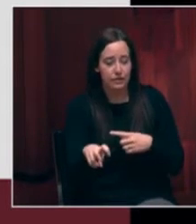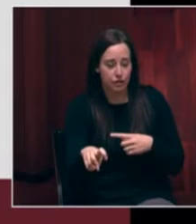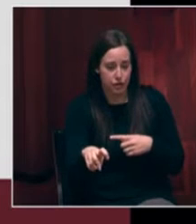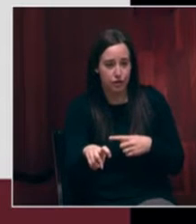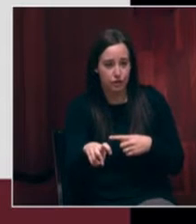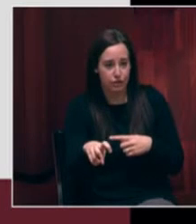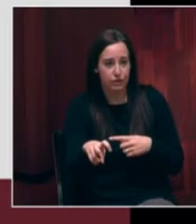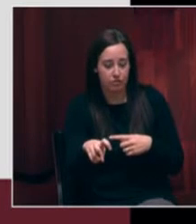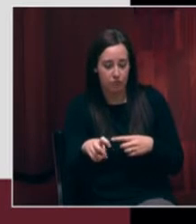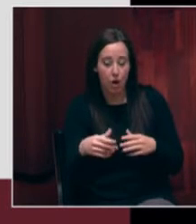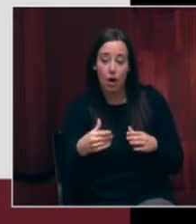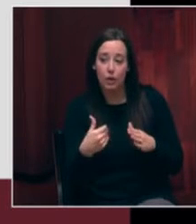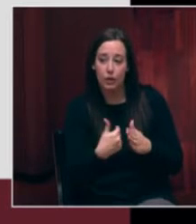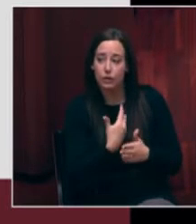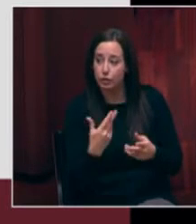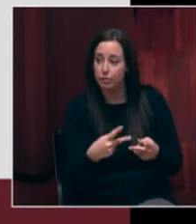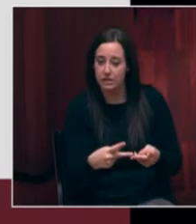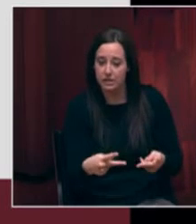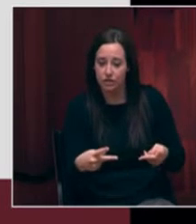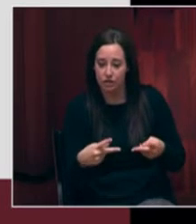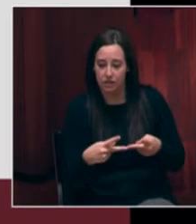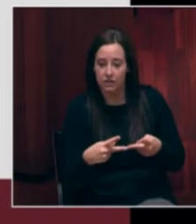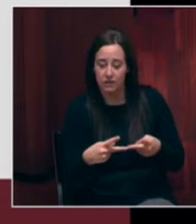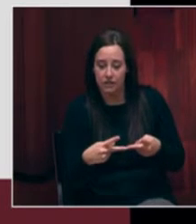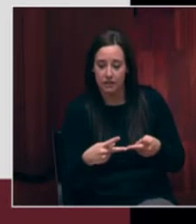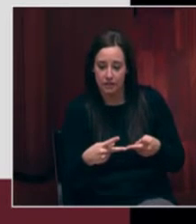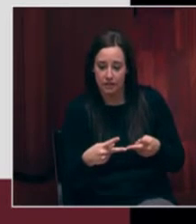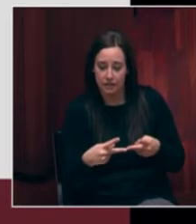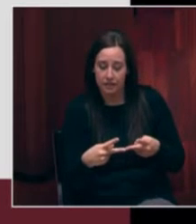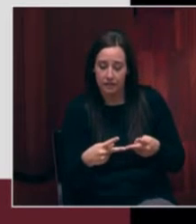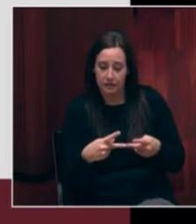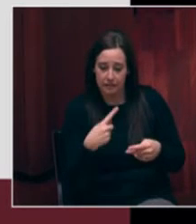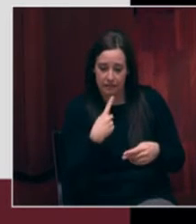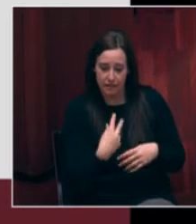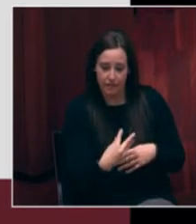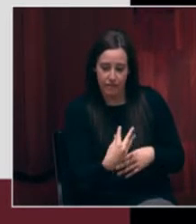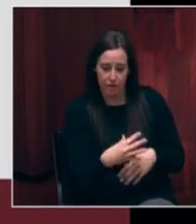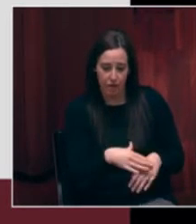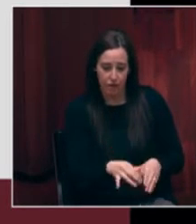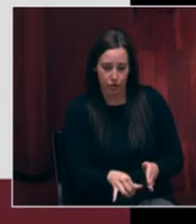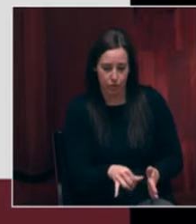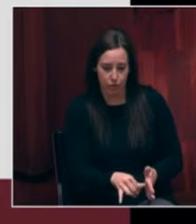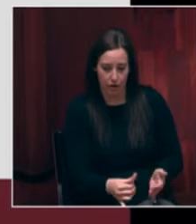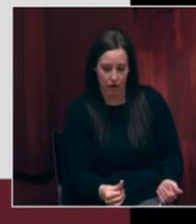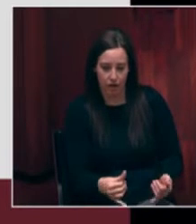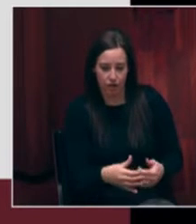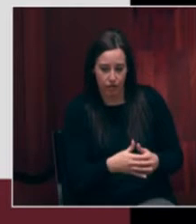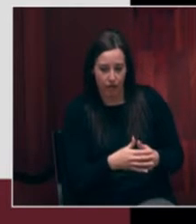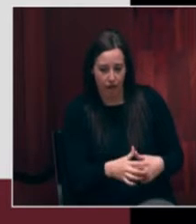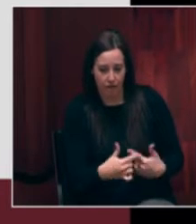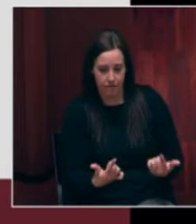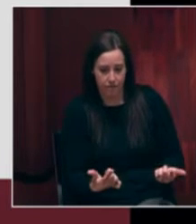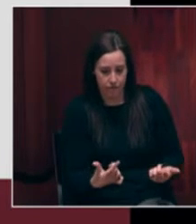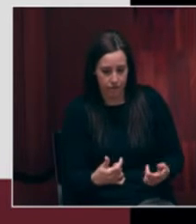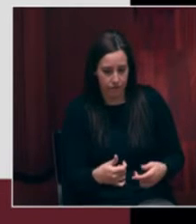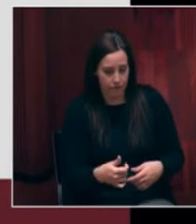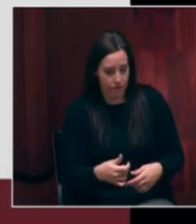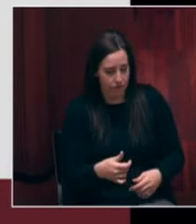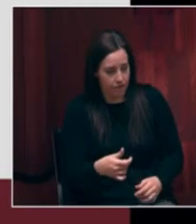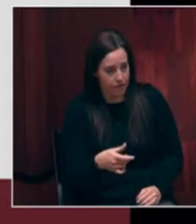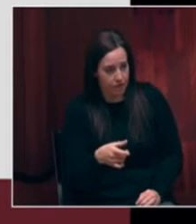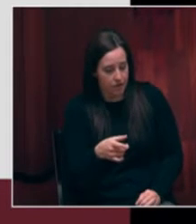and disposition. And certainly one of the things we're going to find out is if you do more disposal, you have more space, you can bring in more